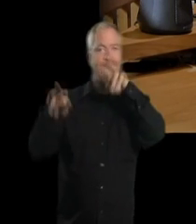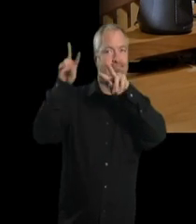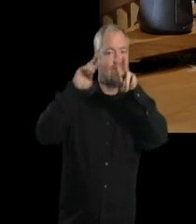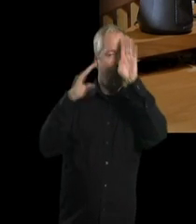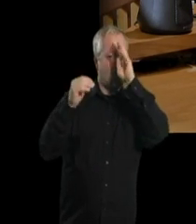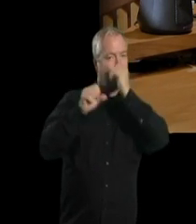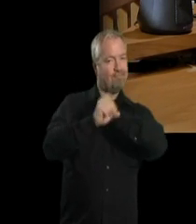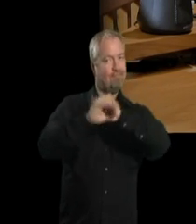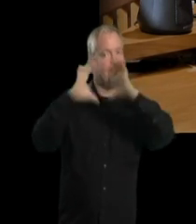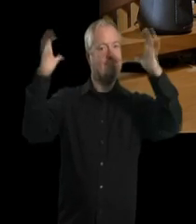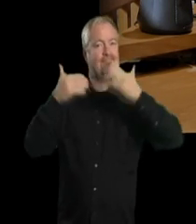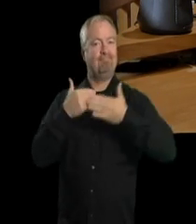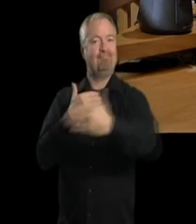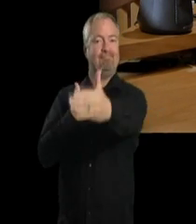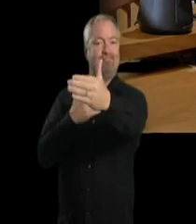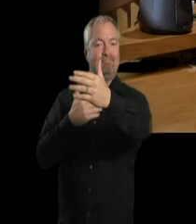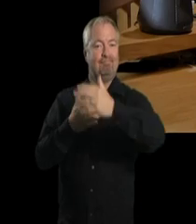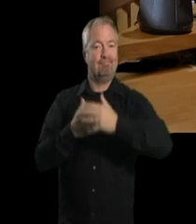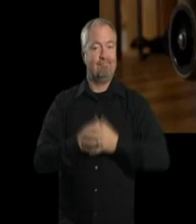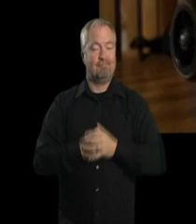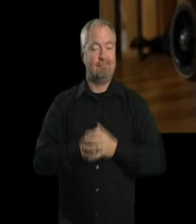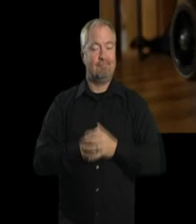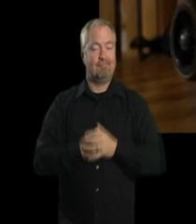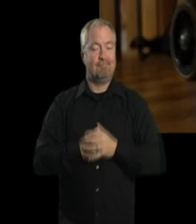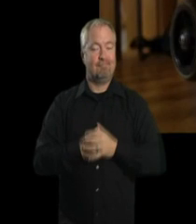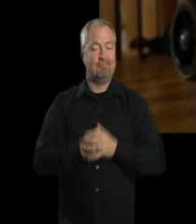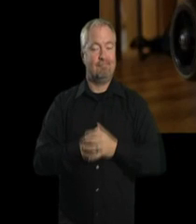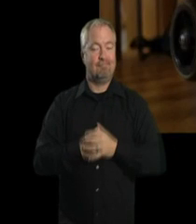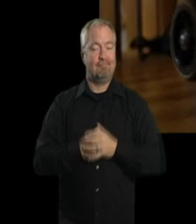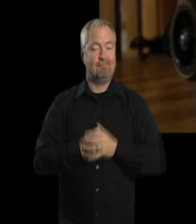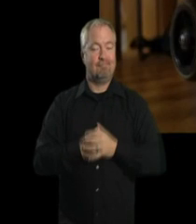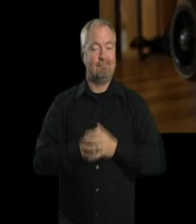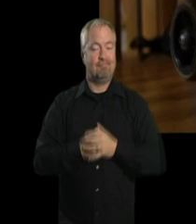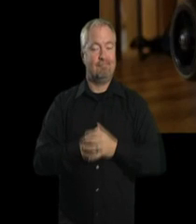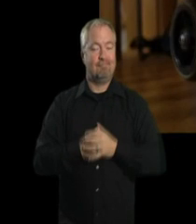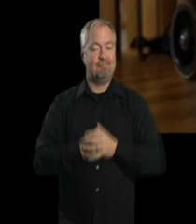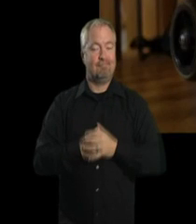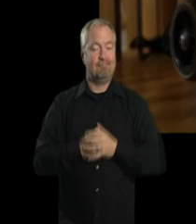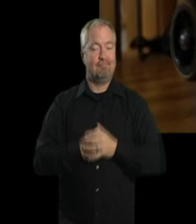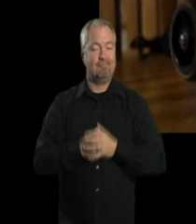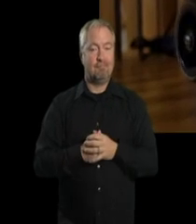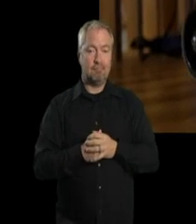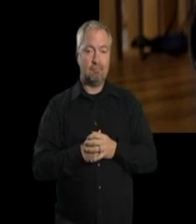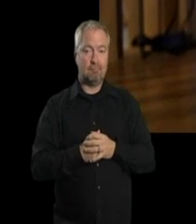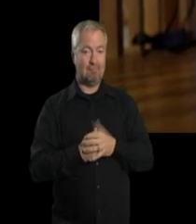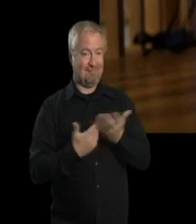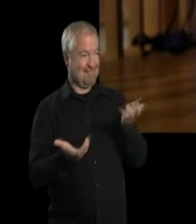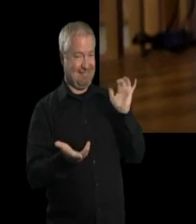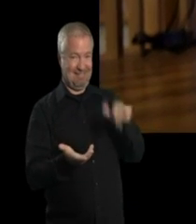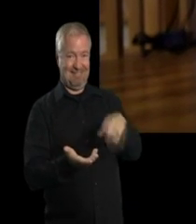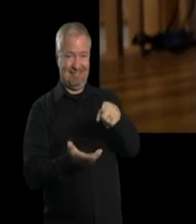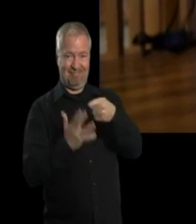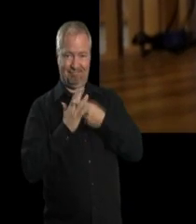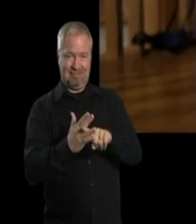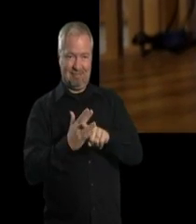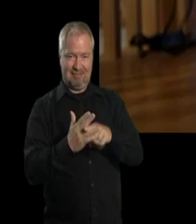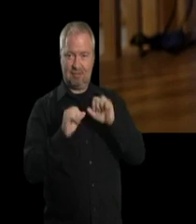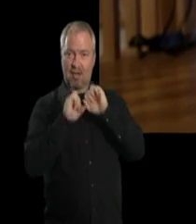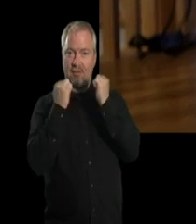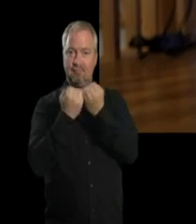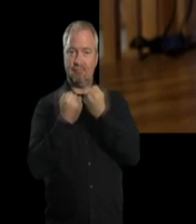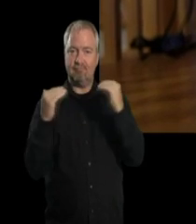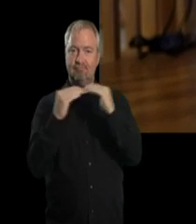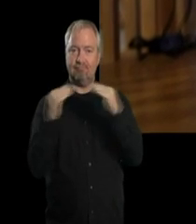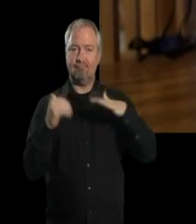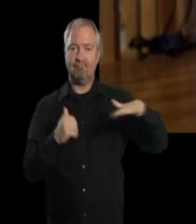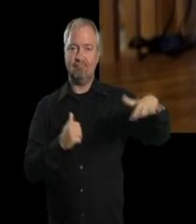future world that I hope to see. Former Senator Dave Durenberger interviews. This was the beginning